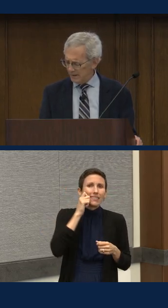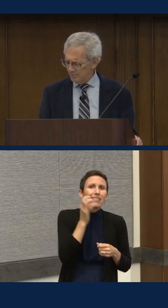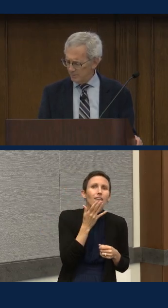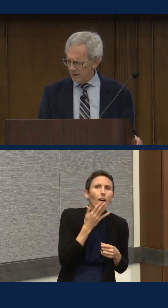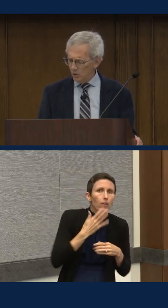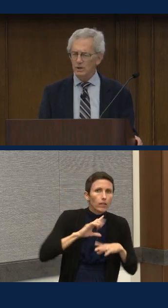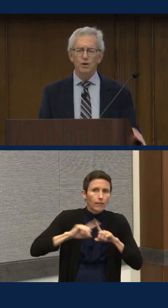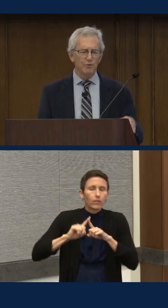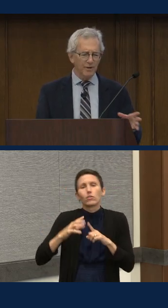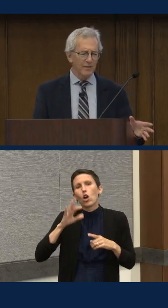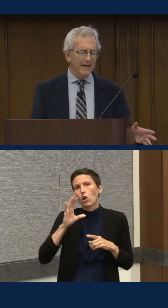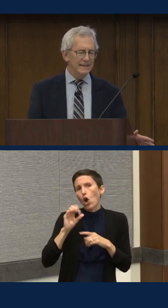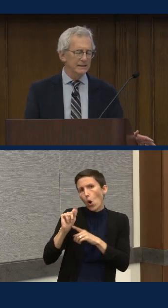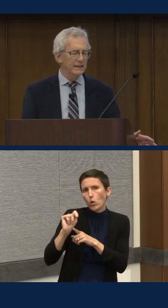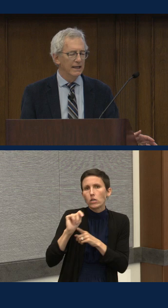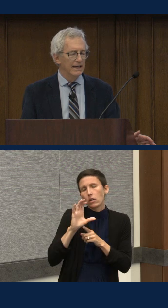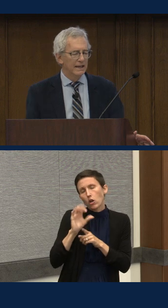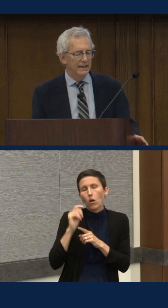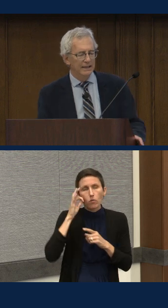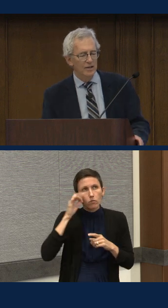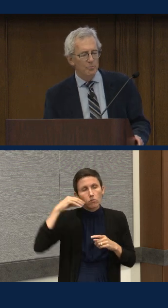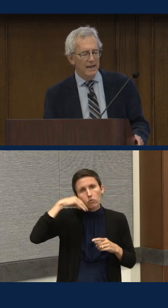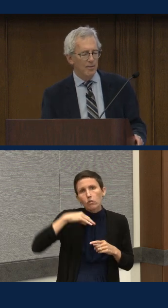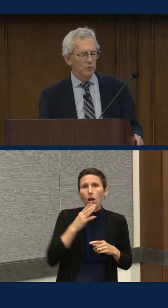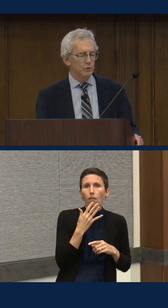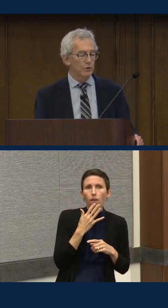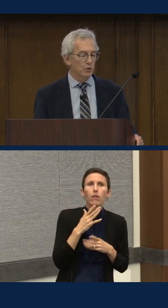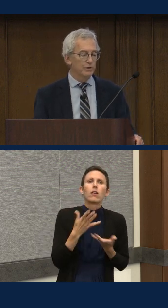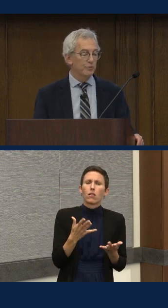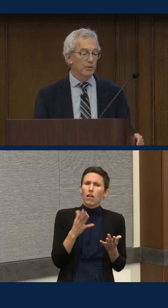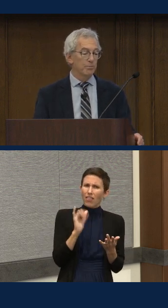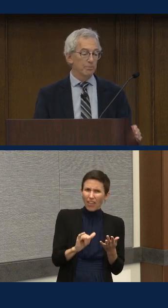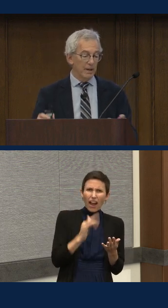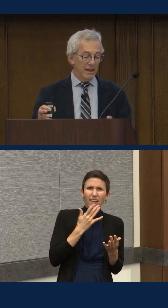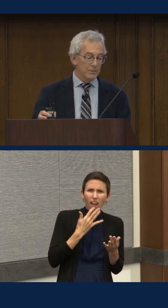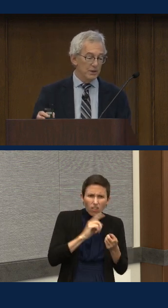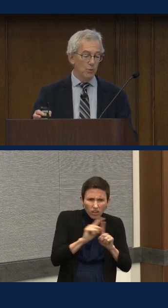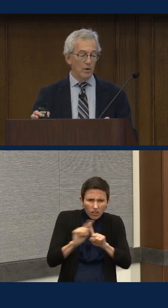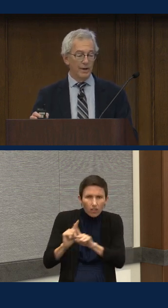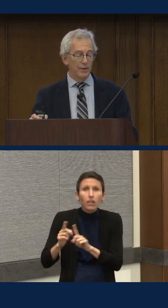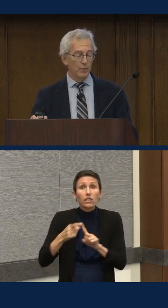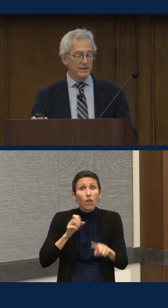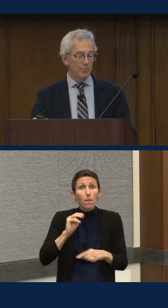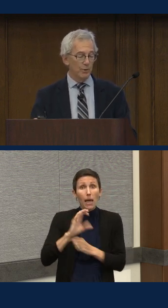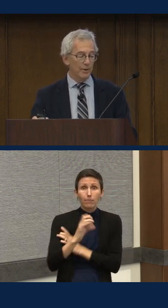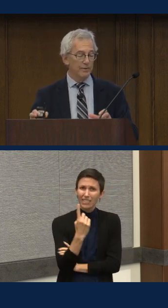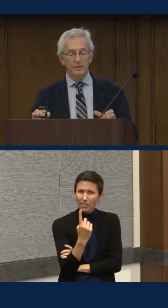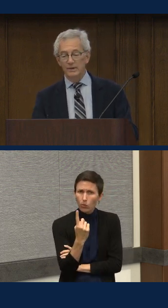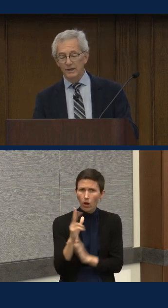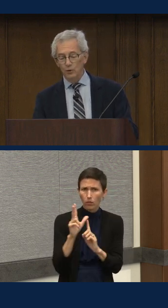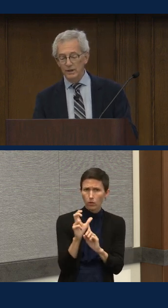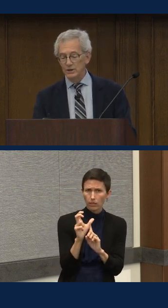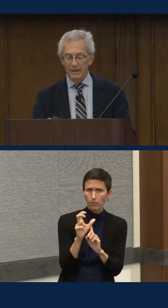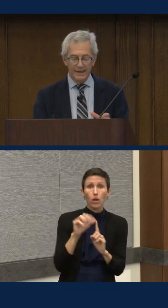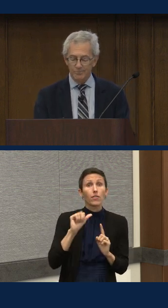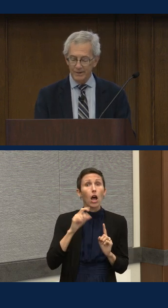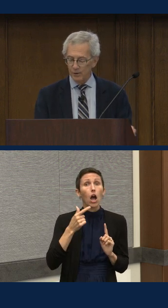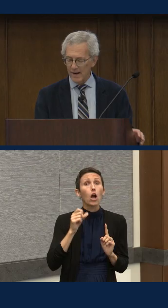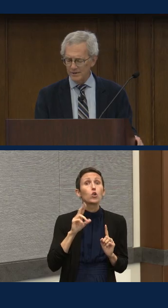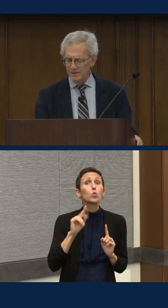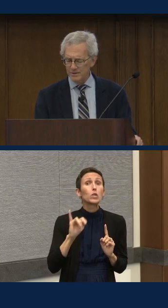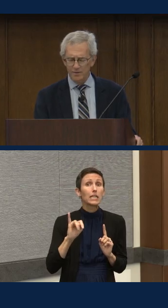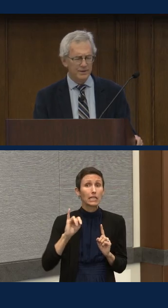of coat color variation in mammals results from MC1 receptor, the agouti gene,